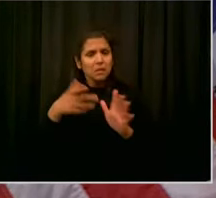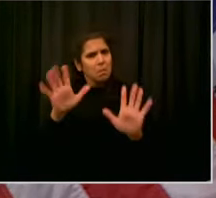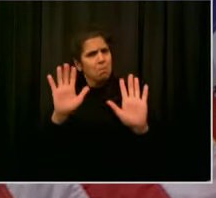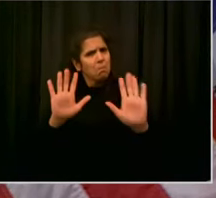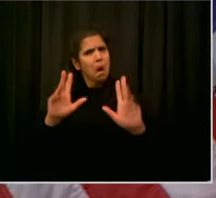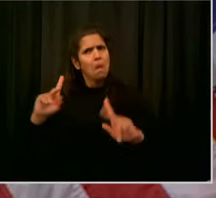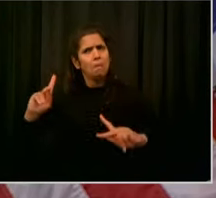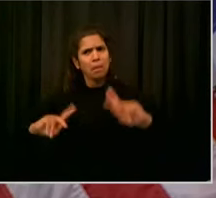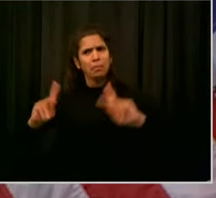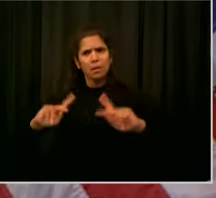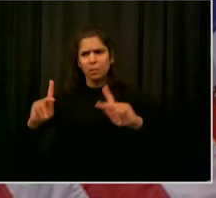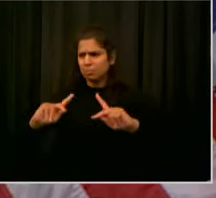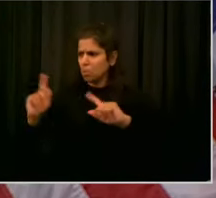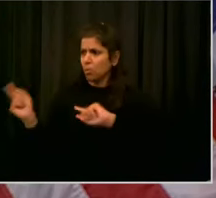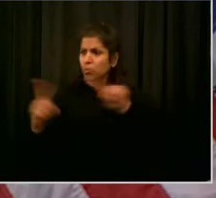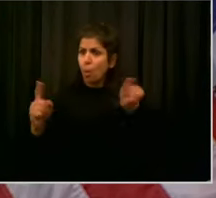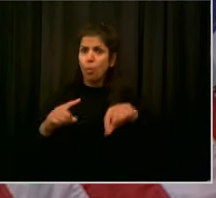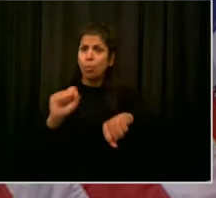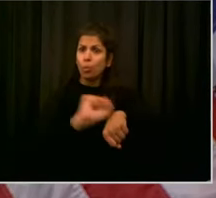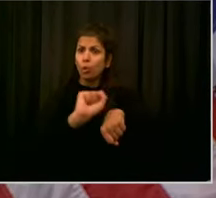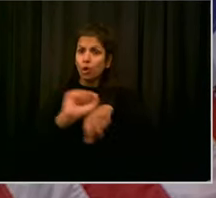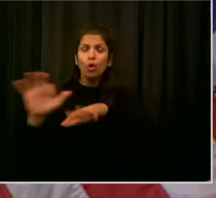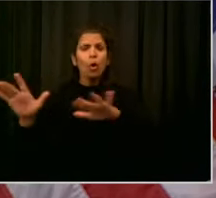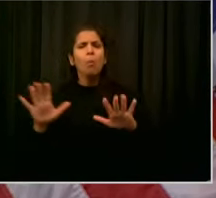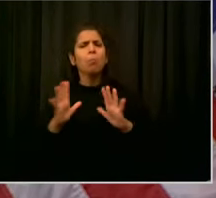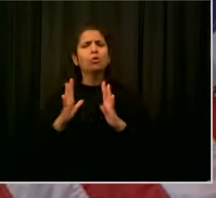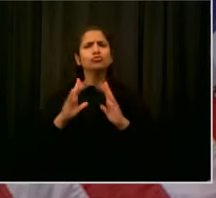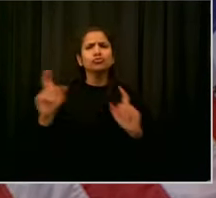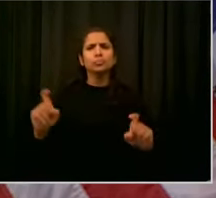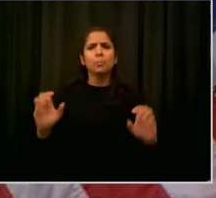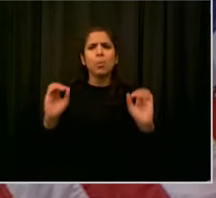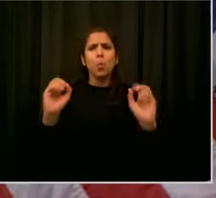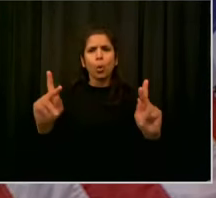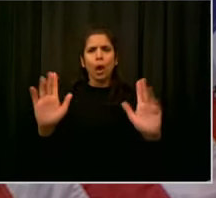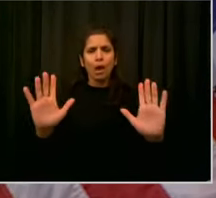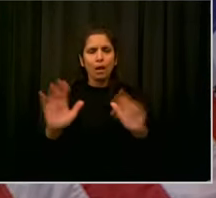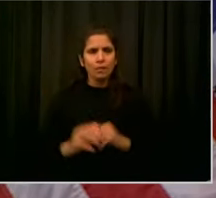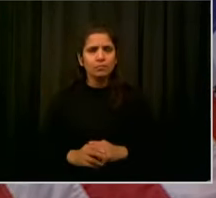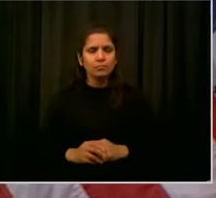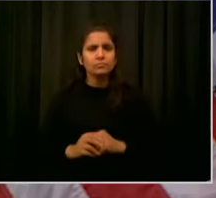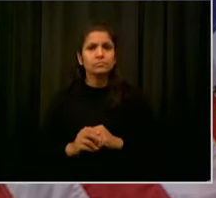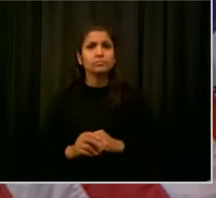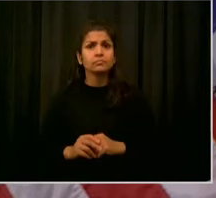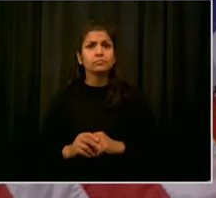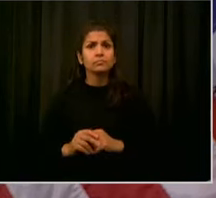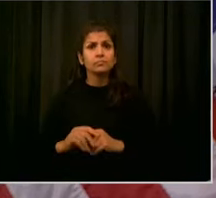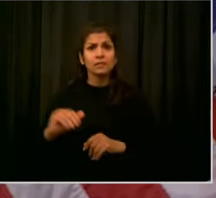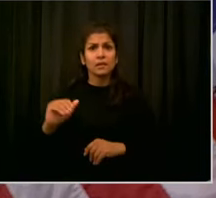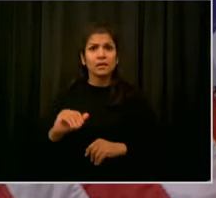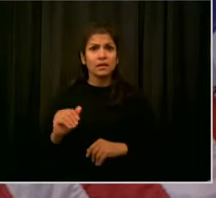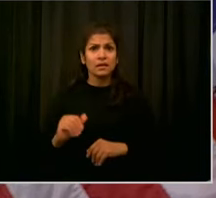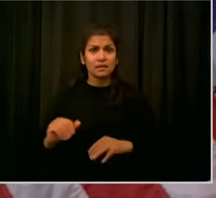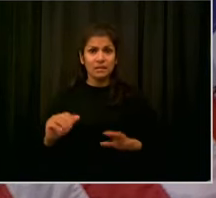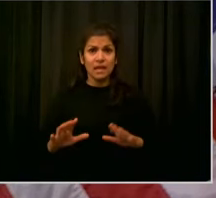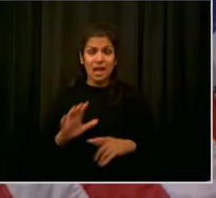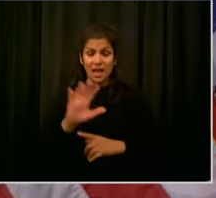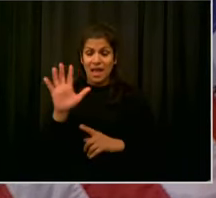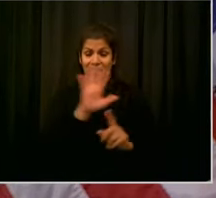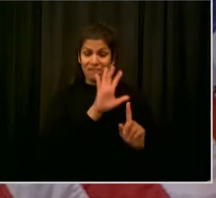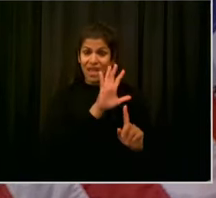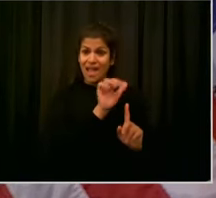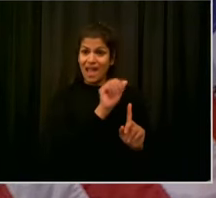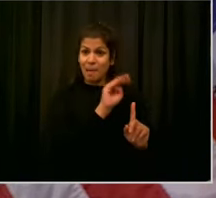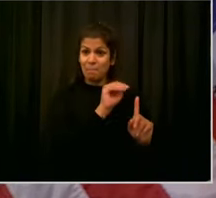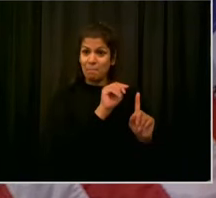that during daytime hours. You know, from 5 a.m. to 8 p.m., people are moving about as normal. That's plenty of time for folks who are working on their